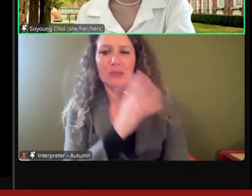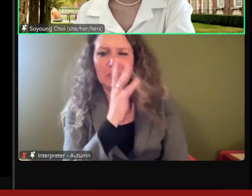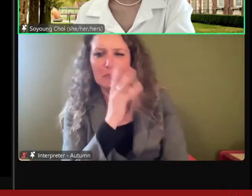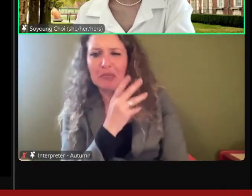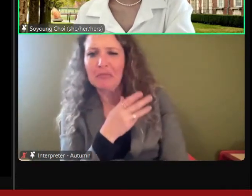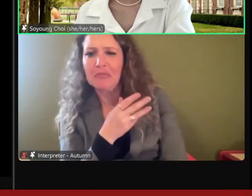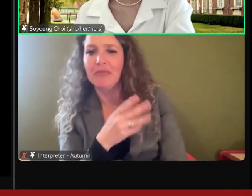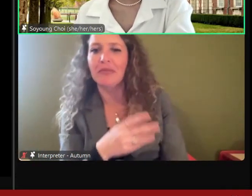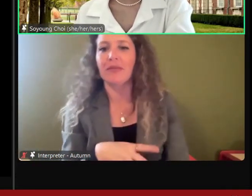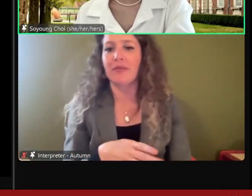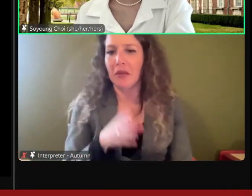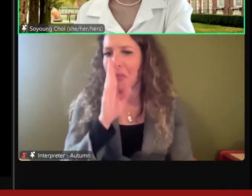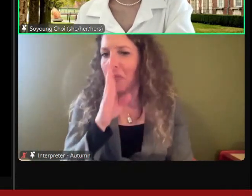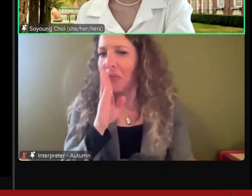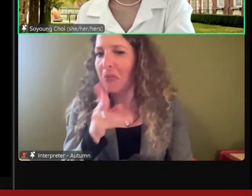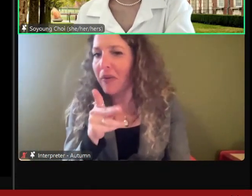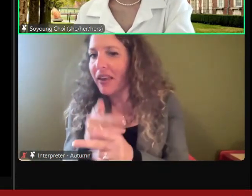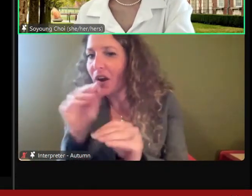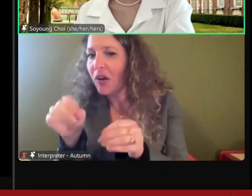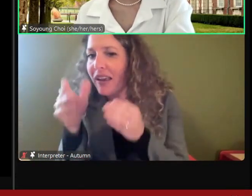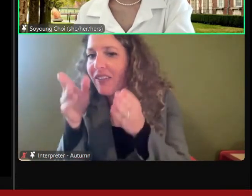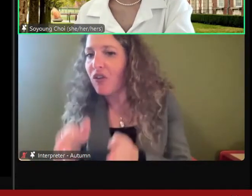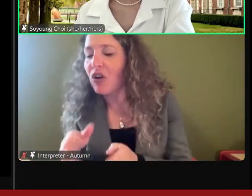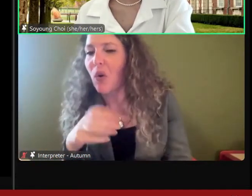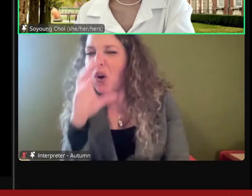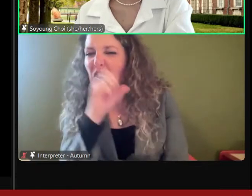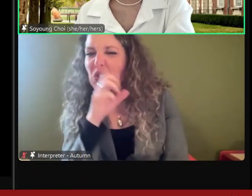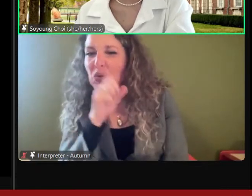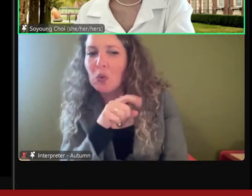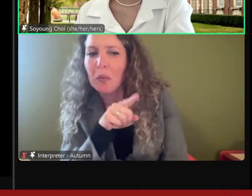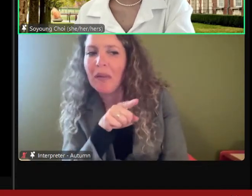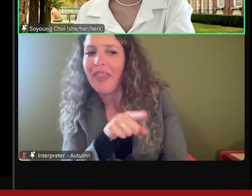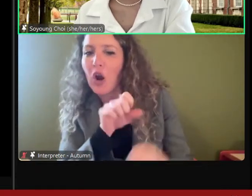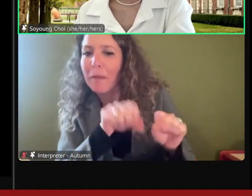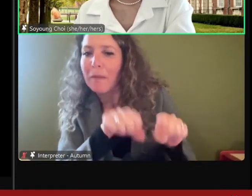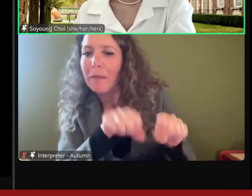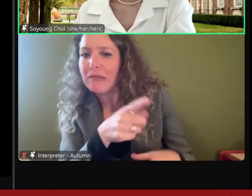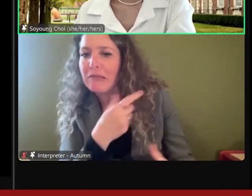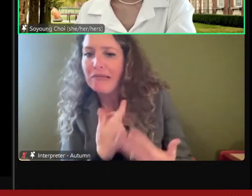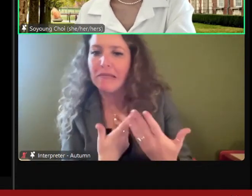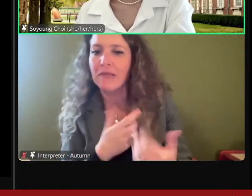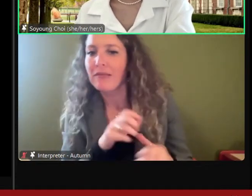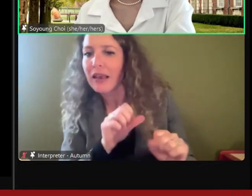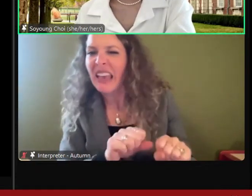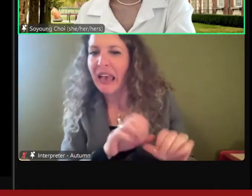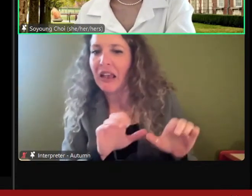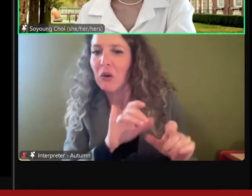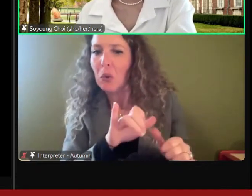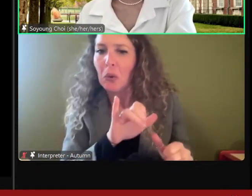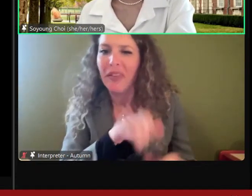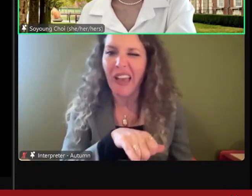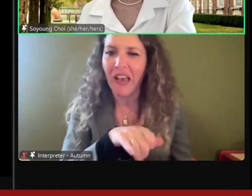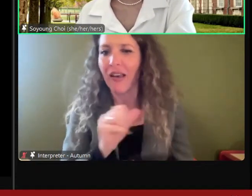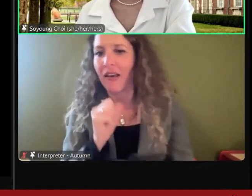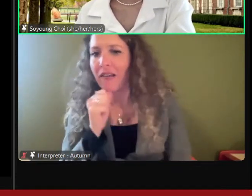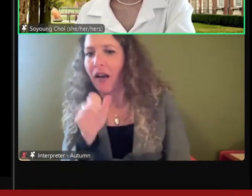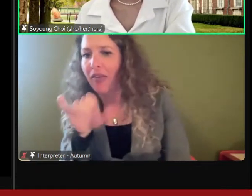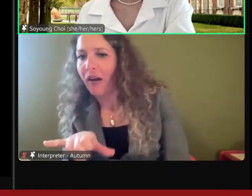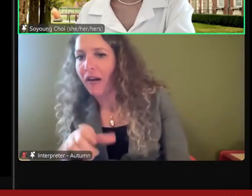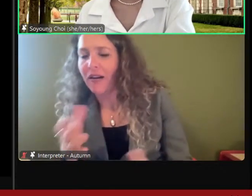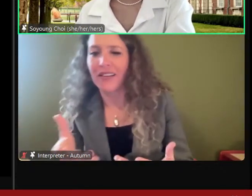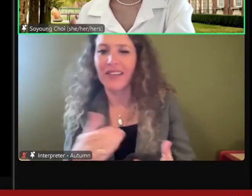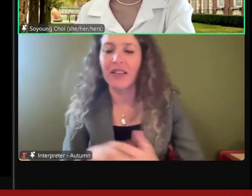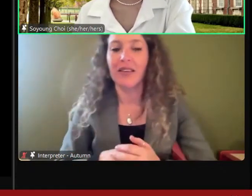or making assumptions about what they can or cannot do. But every patient deserves